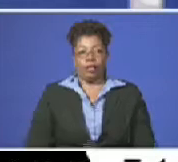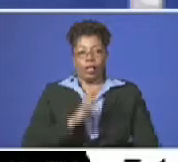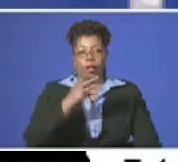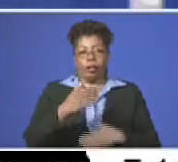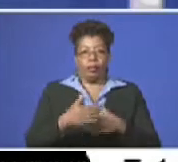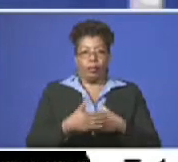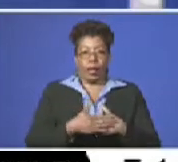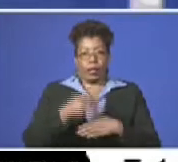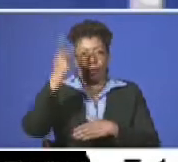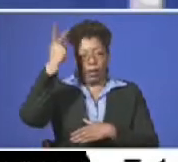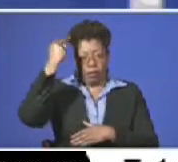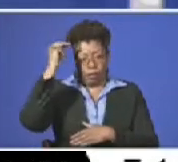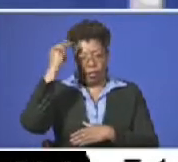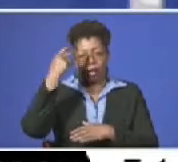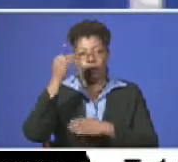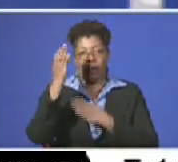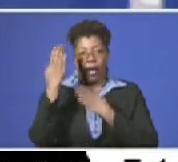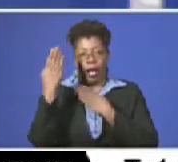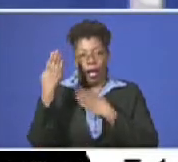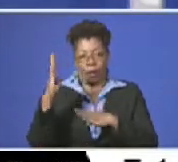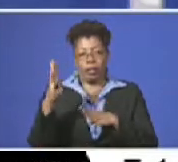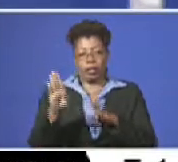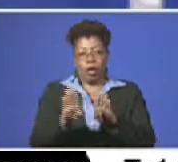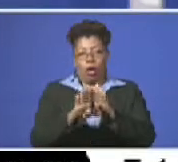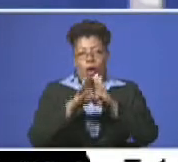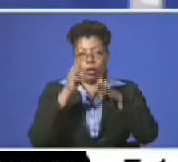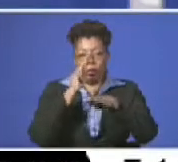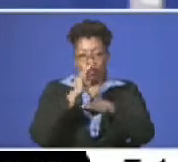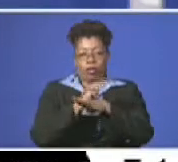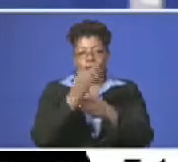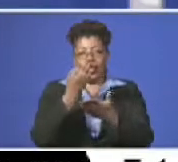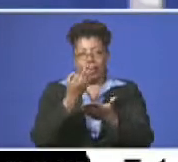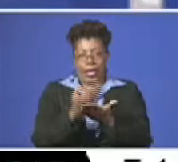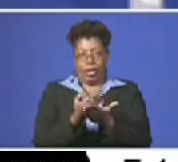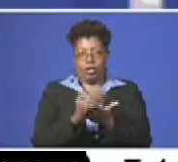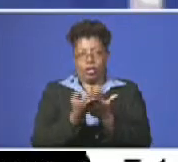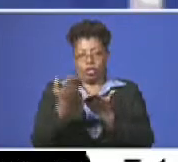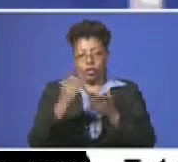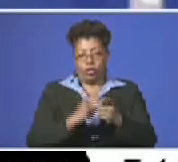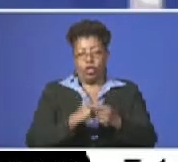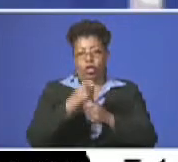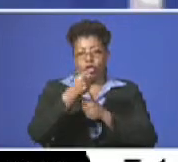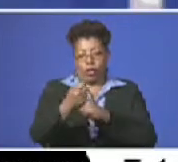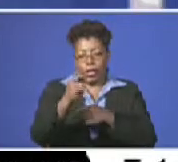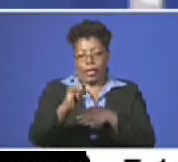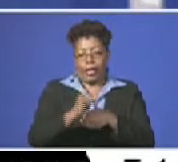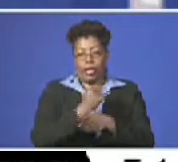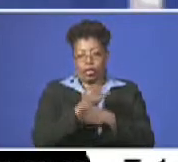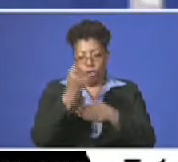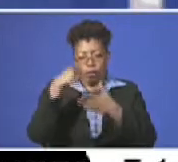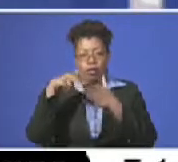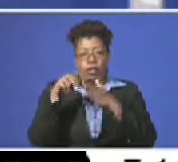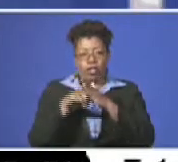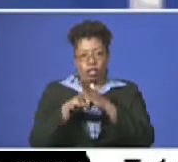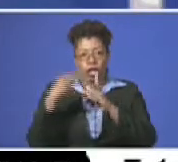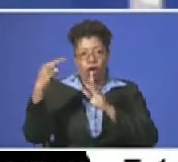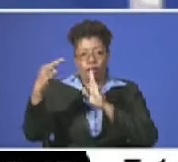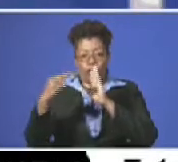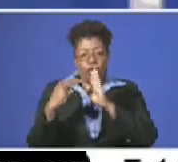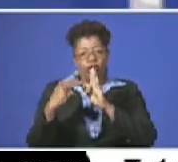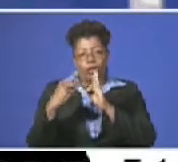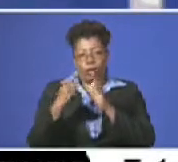Welcome back. Well, the Prime Minister of the Bahamas is officially opening the Ministry of Financial Services, Trade and Industry and Immigration's virtual